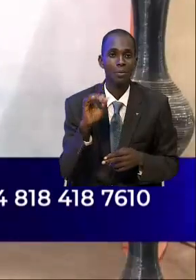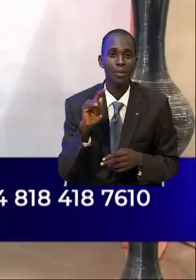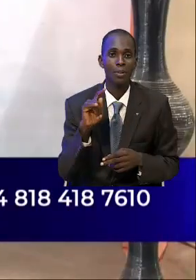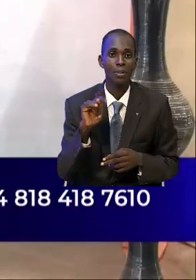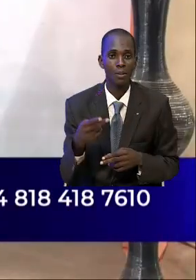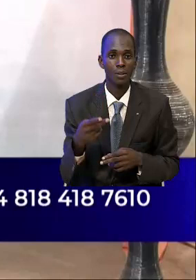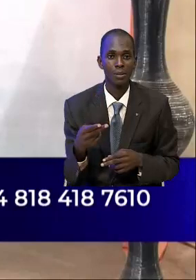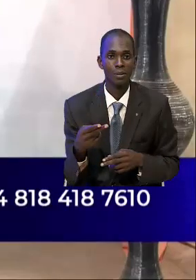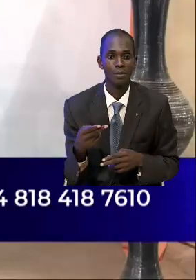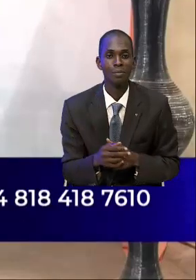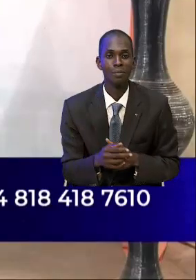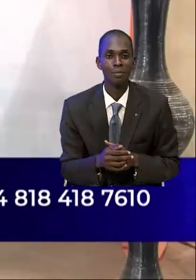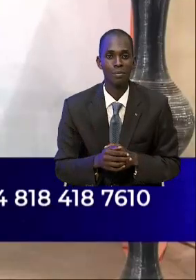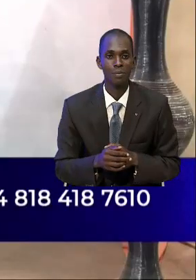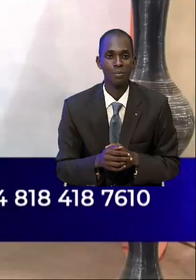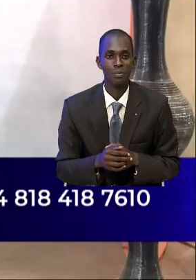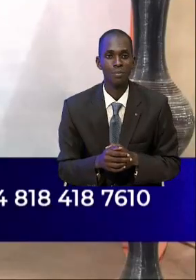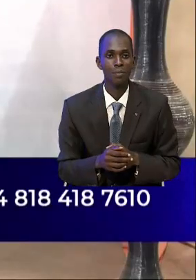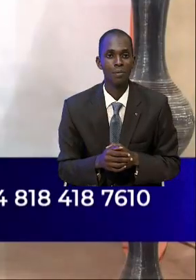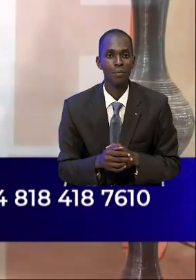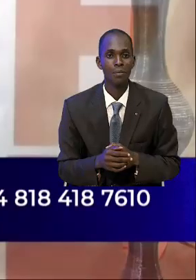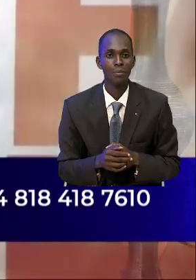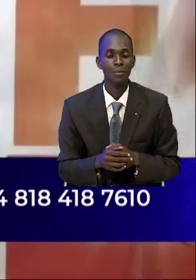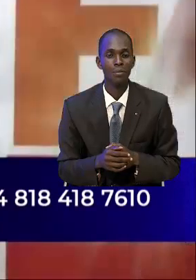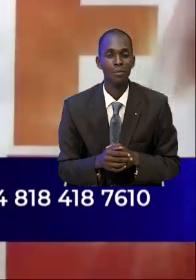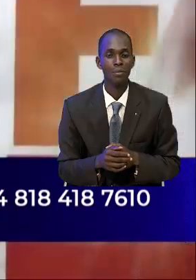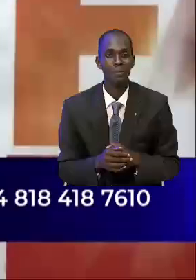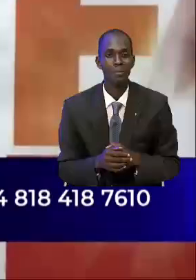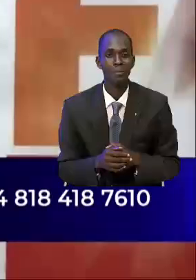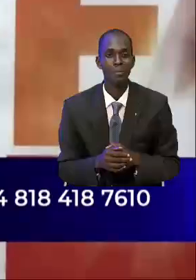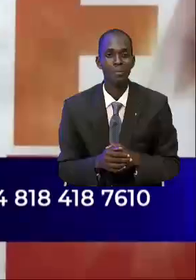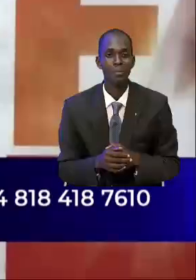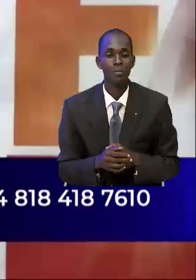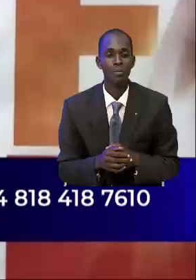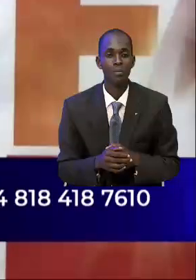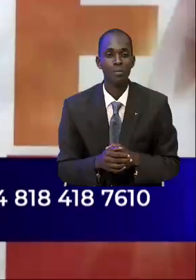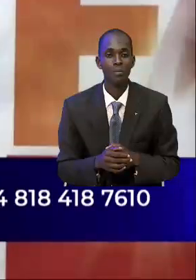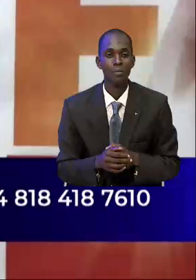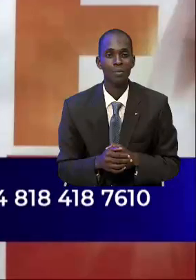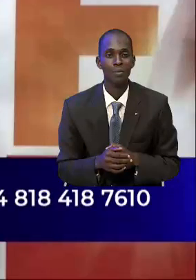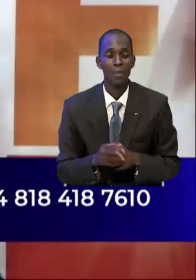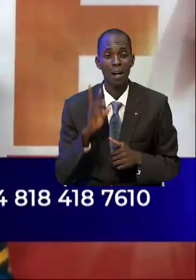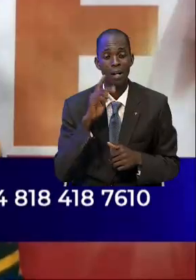My name is One Faith Amanda. I worship at Obed Camp.